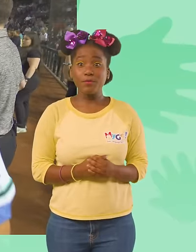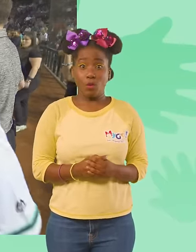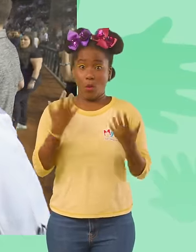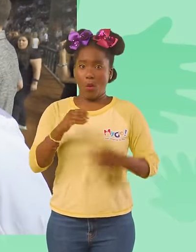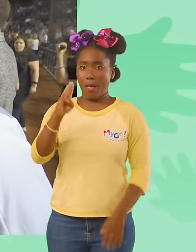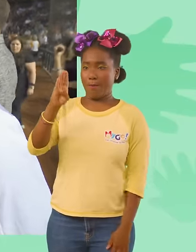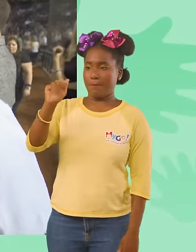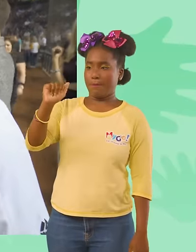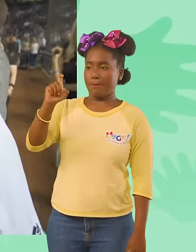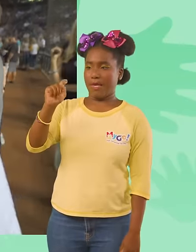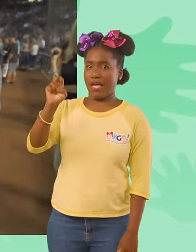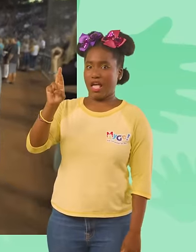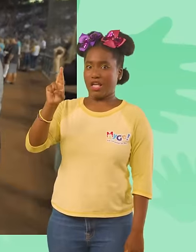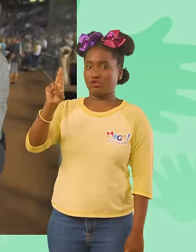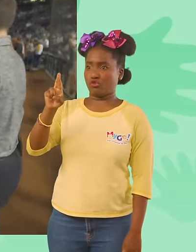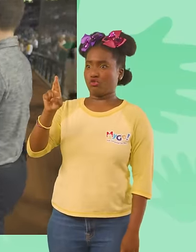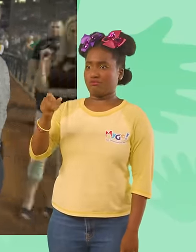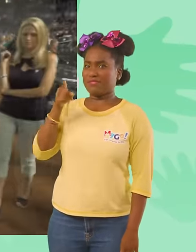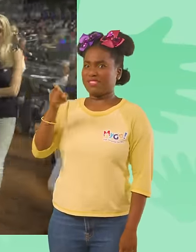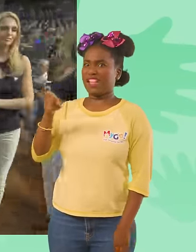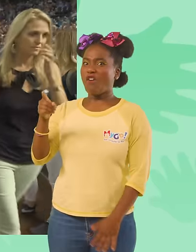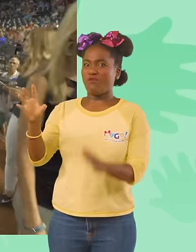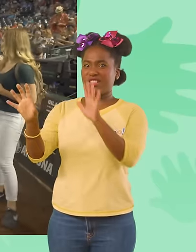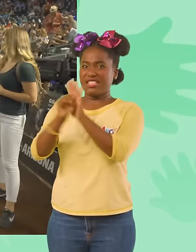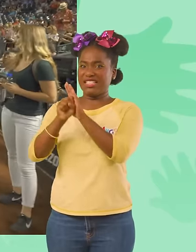Ooh, Baxter's gonna catch the ball.